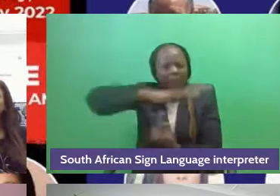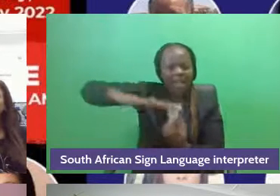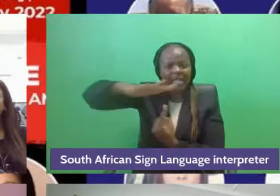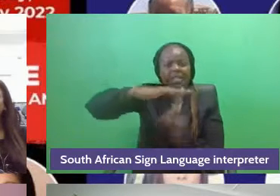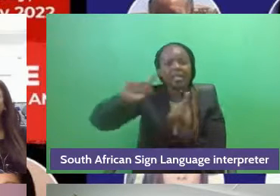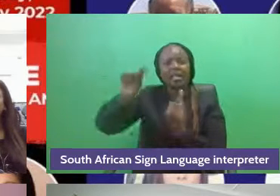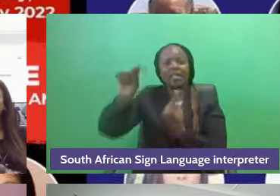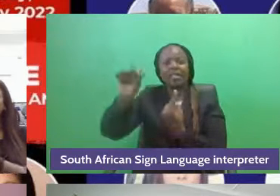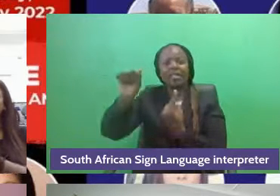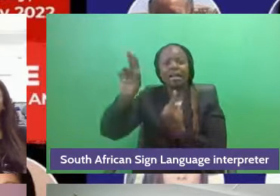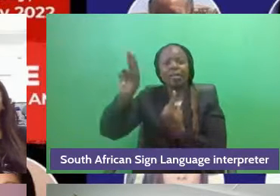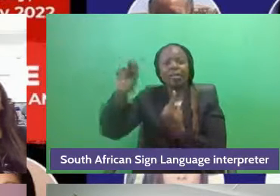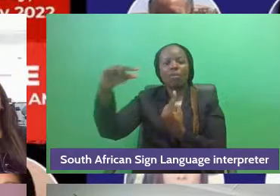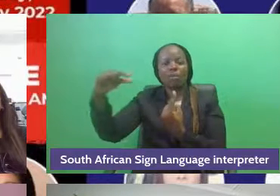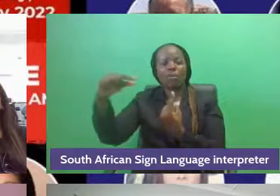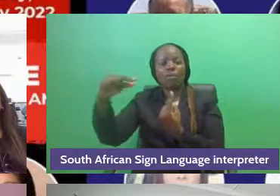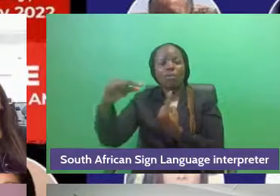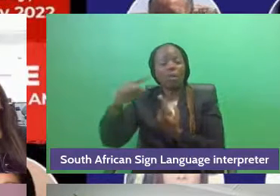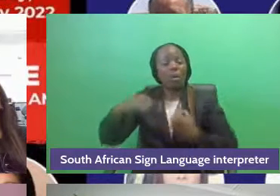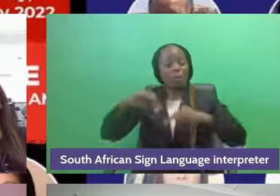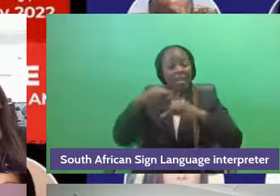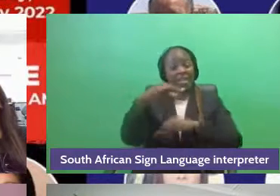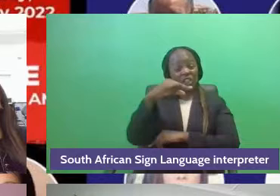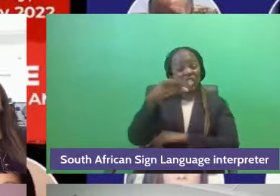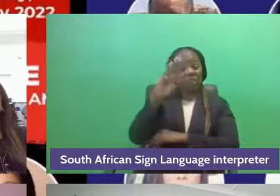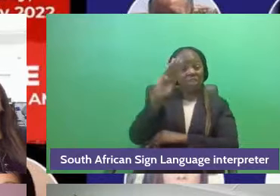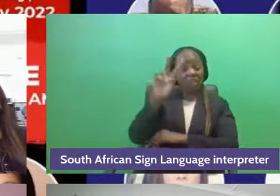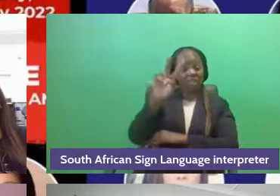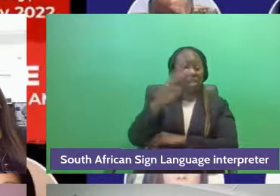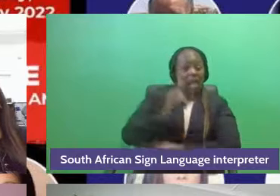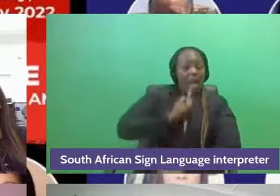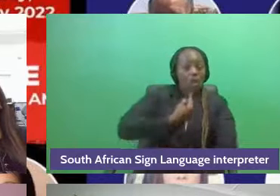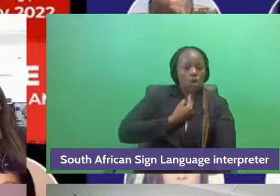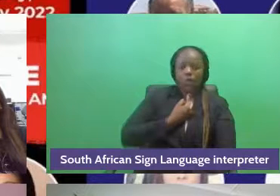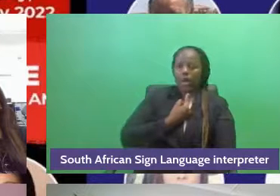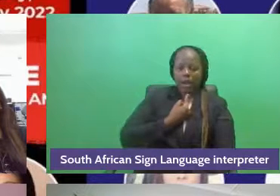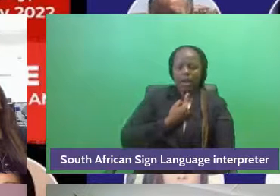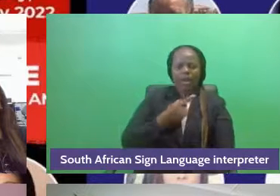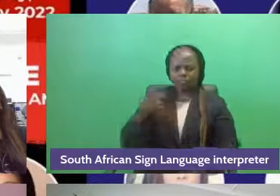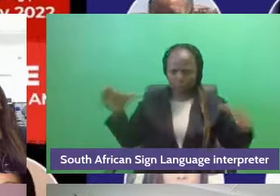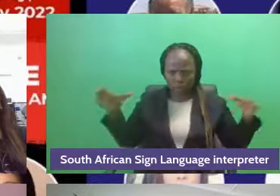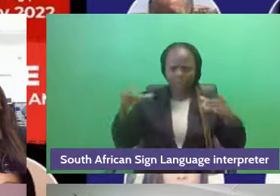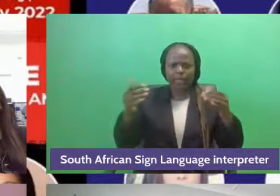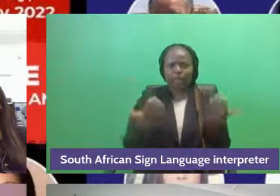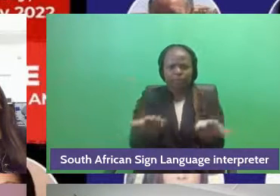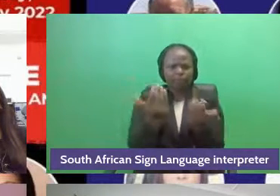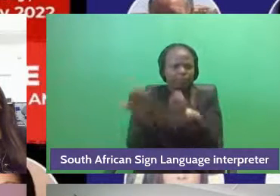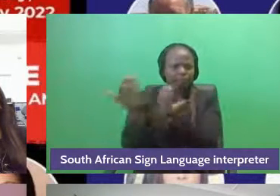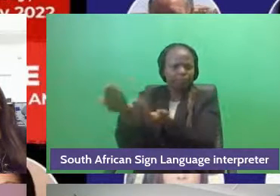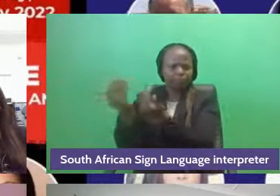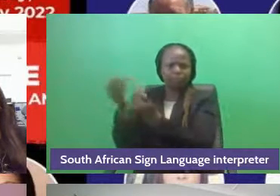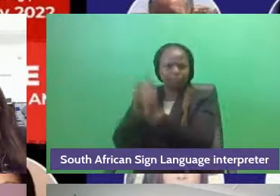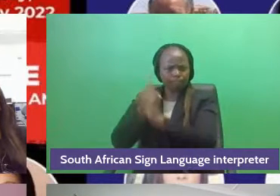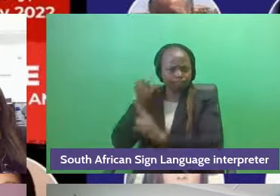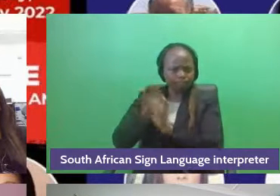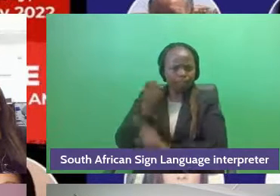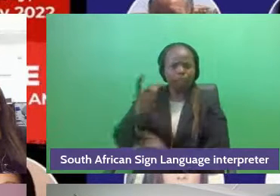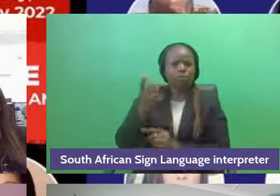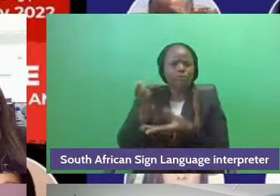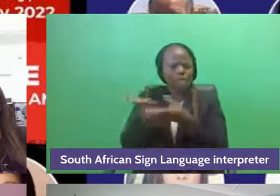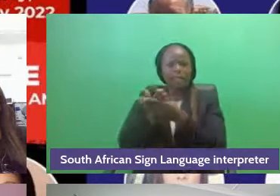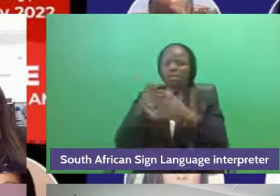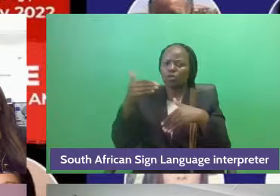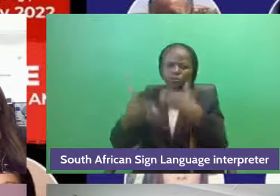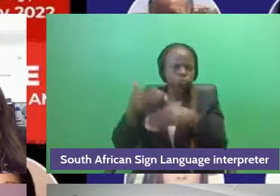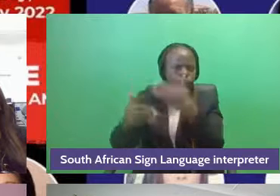as alone. We must work together to fight the GBV. So the case went on,